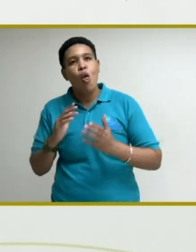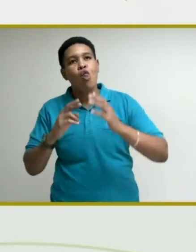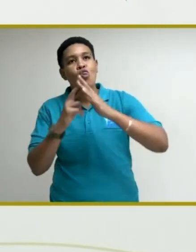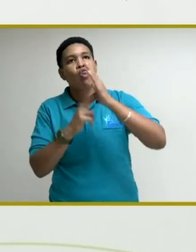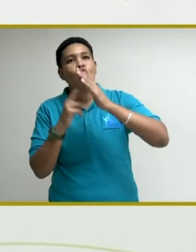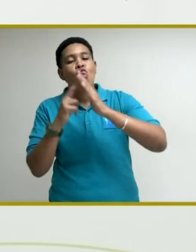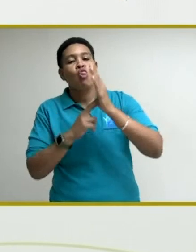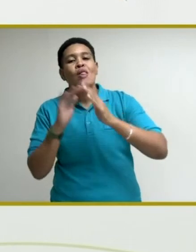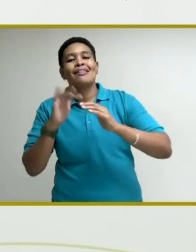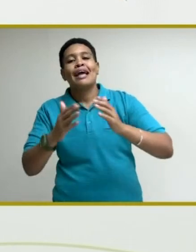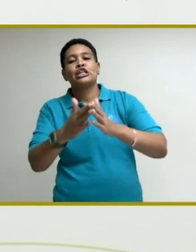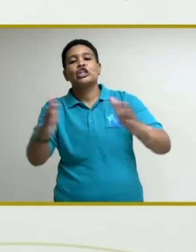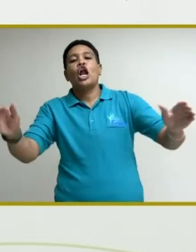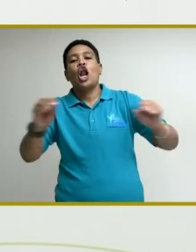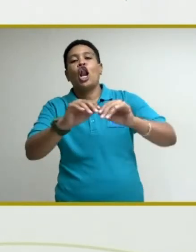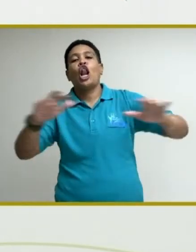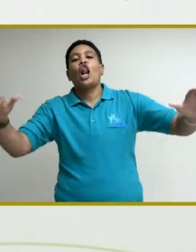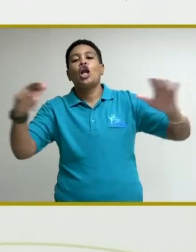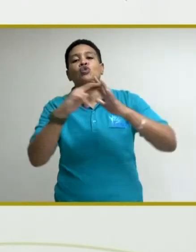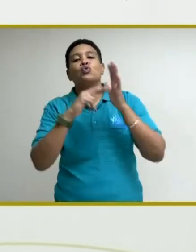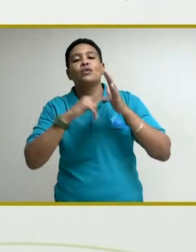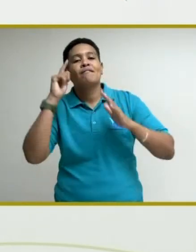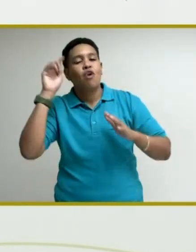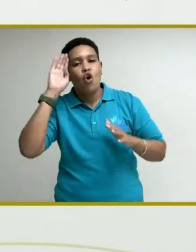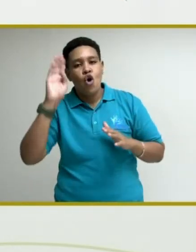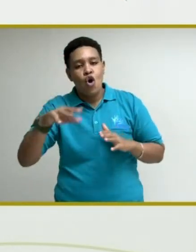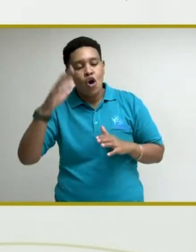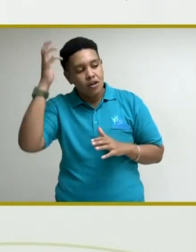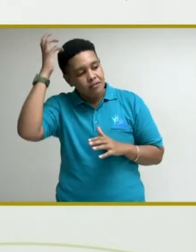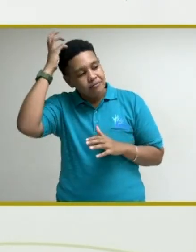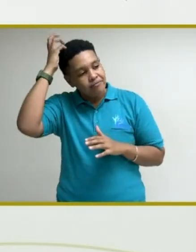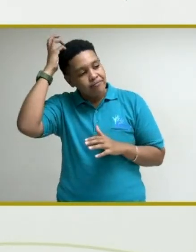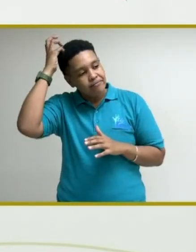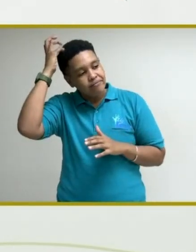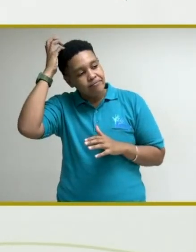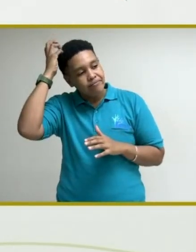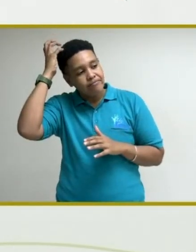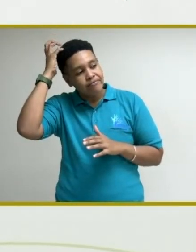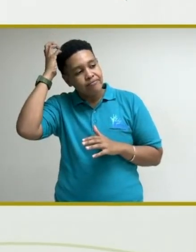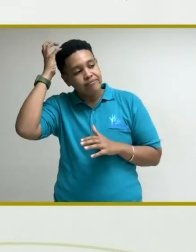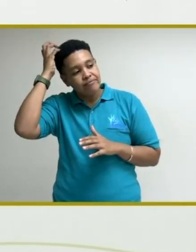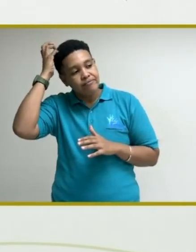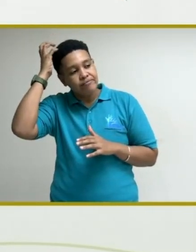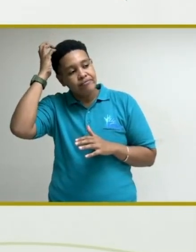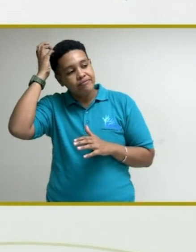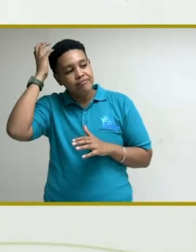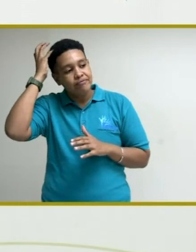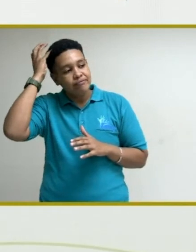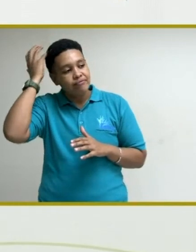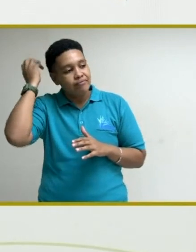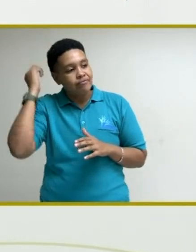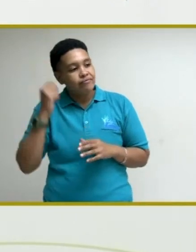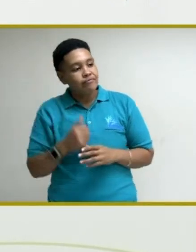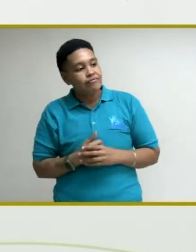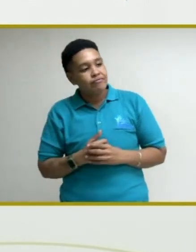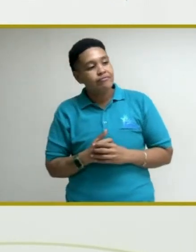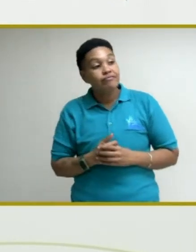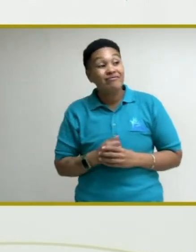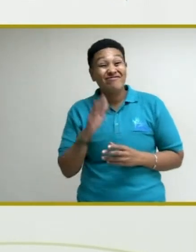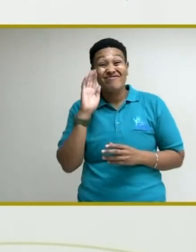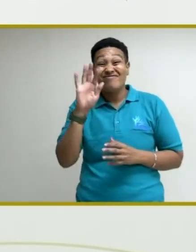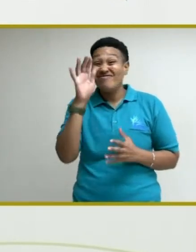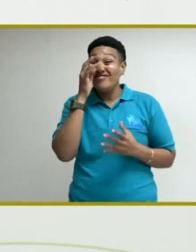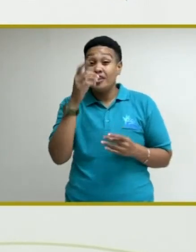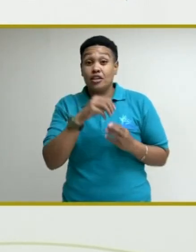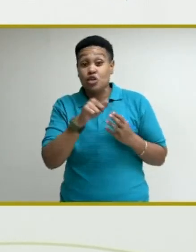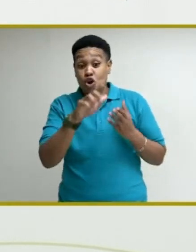to have generalized restrictions. So it is in everybody's interest, and of course within the communities, within your